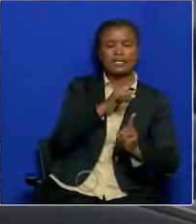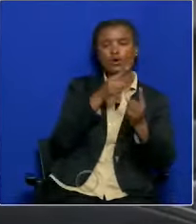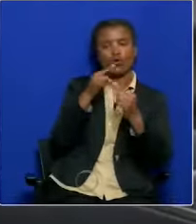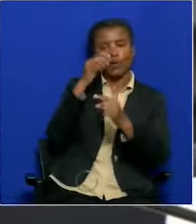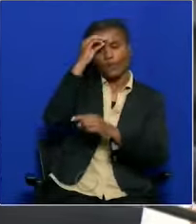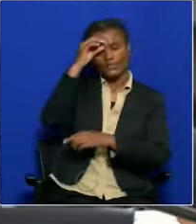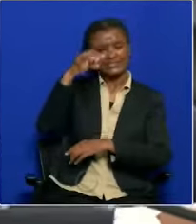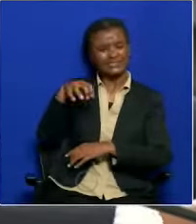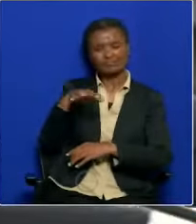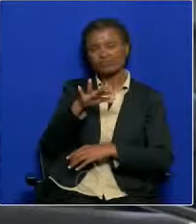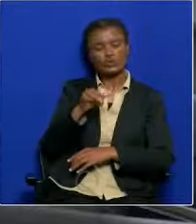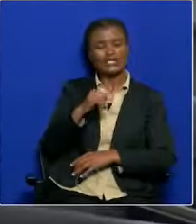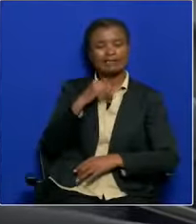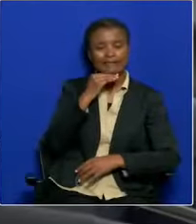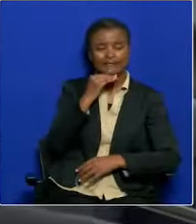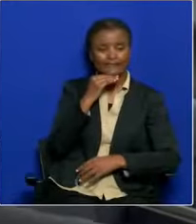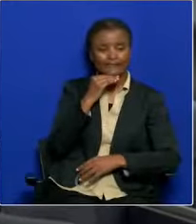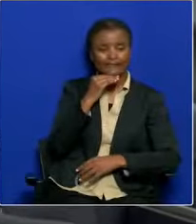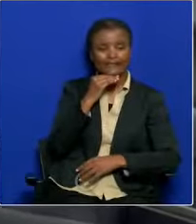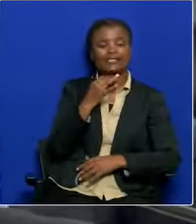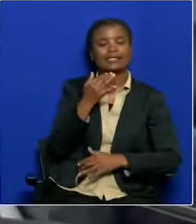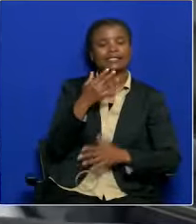you oblige him.